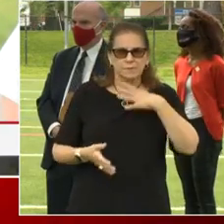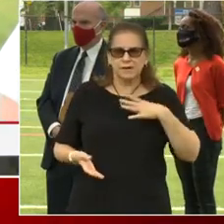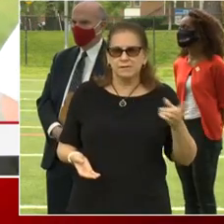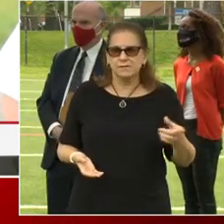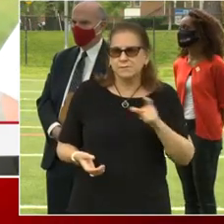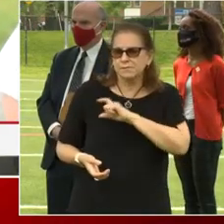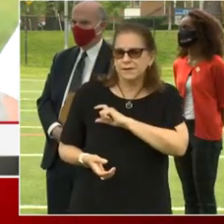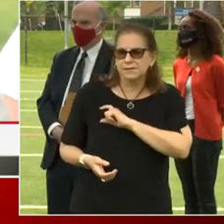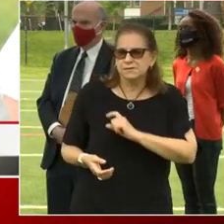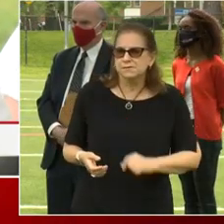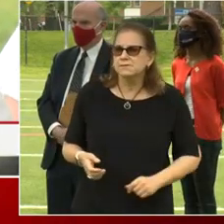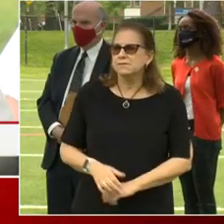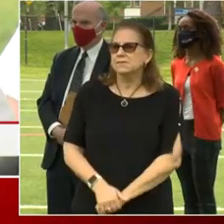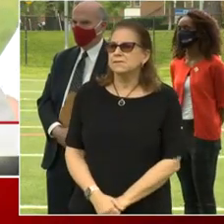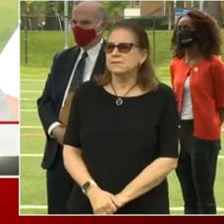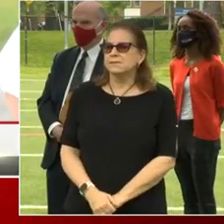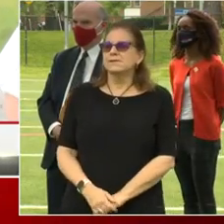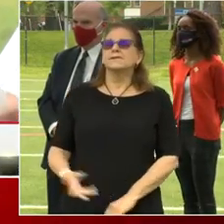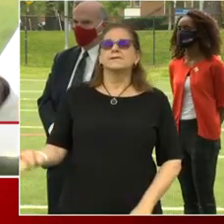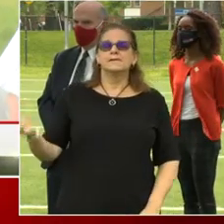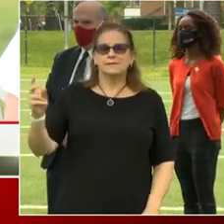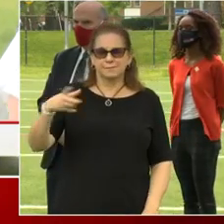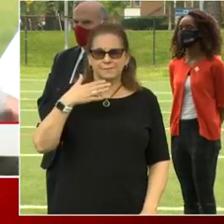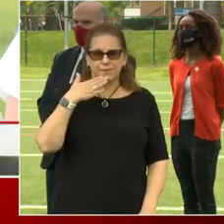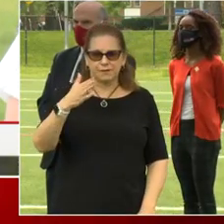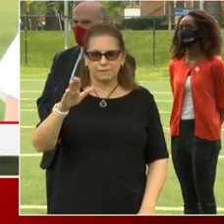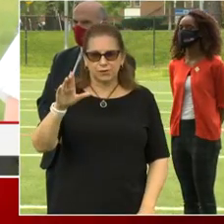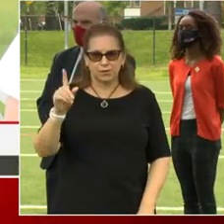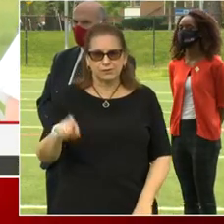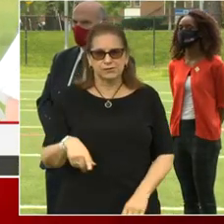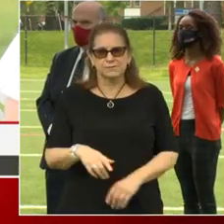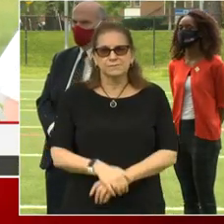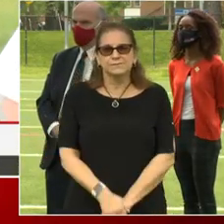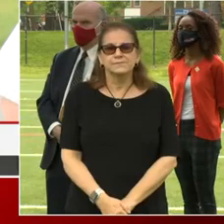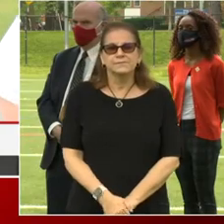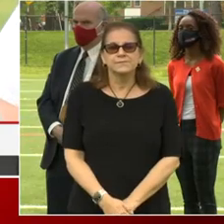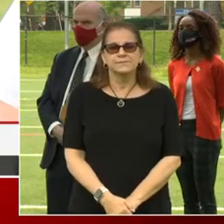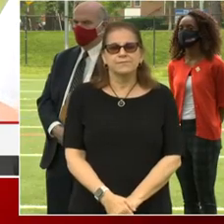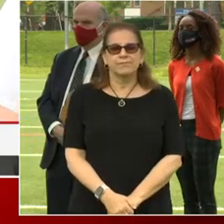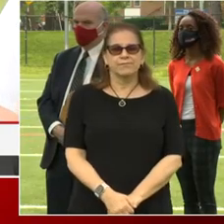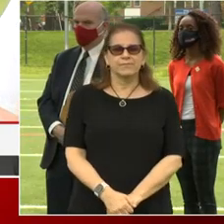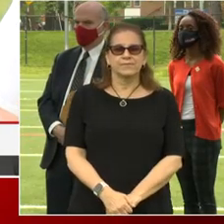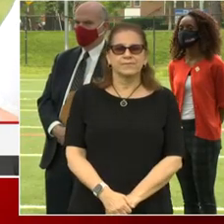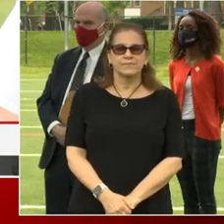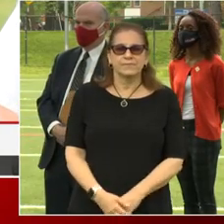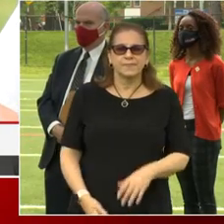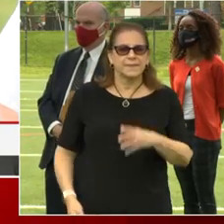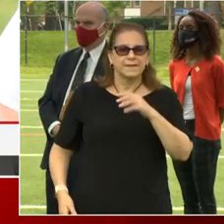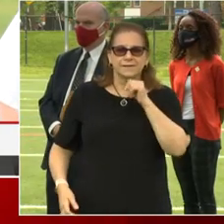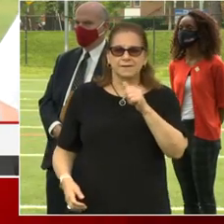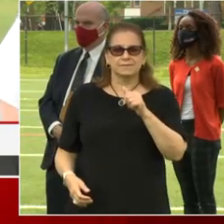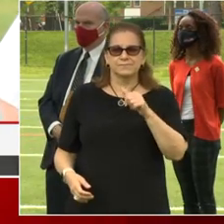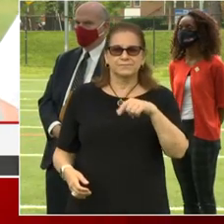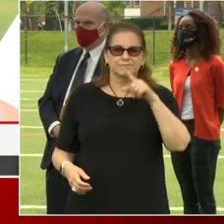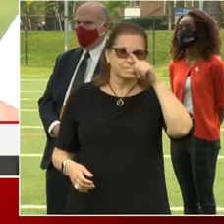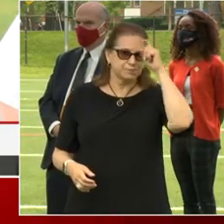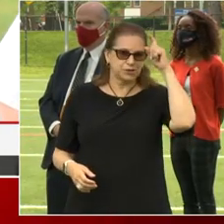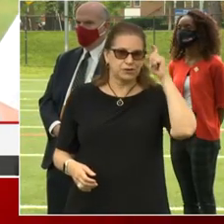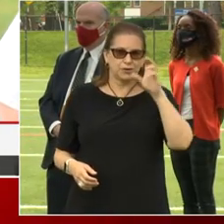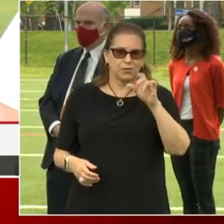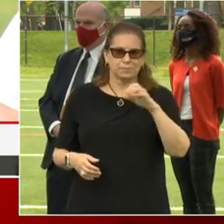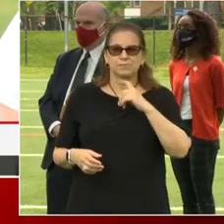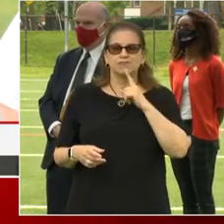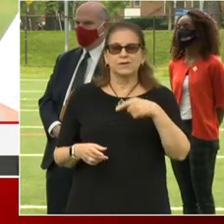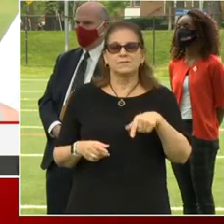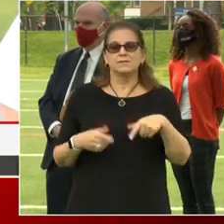for that question, James. Yeah, so for the areas that are not Summer Crime Initiative areas, and again, we've been doing this for a number of years